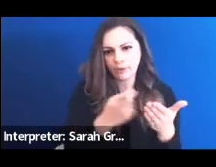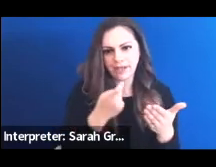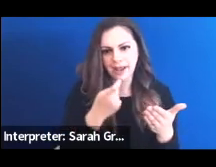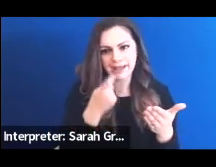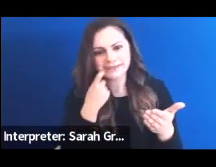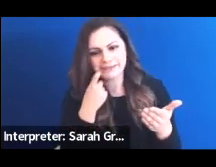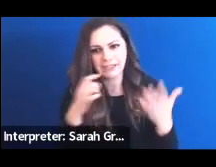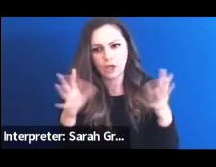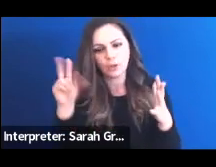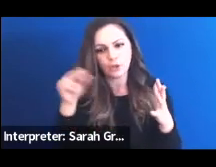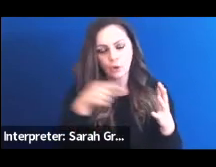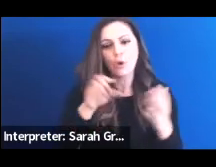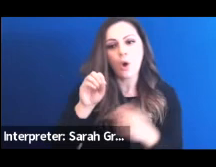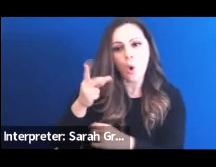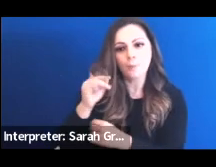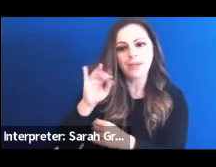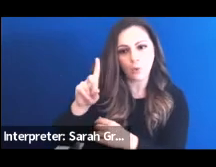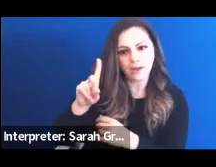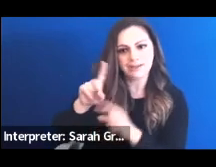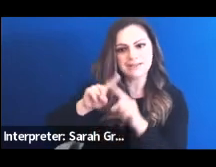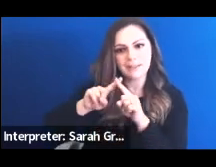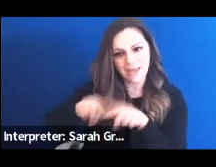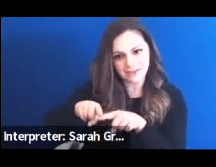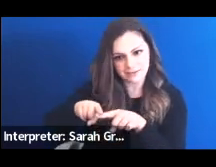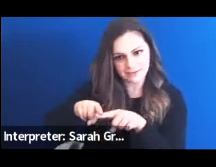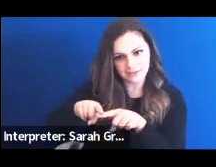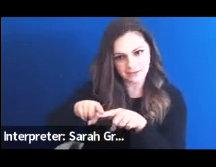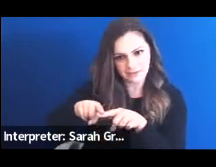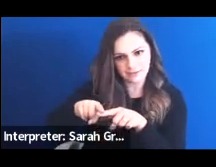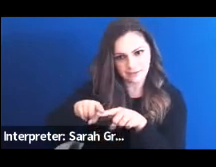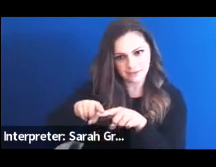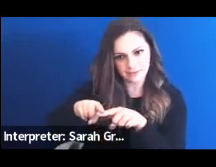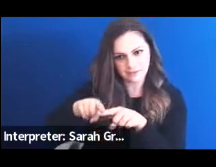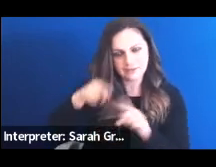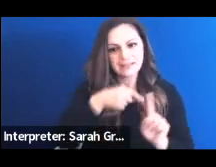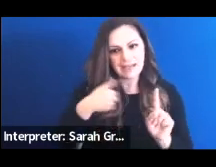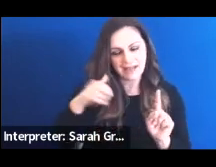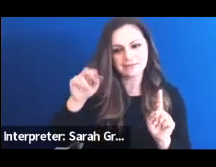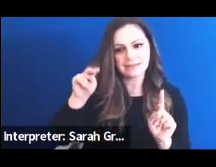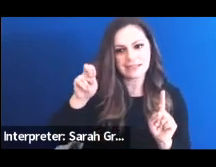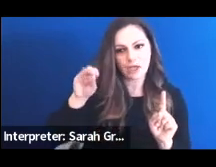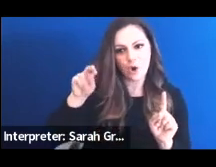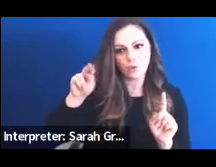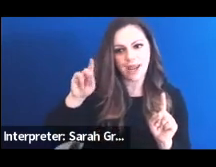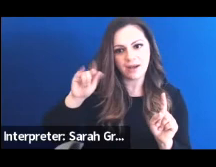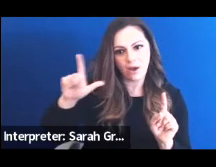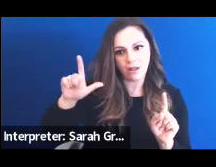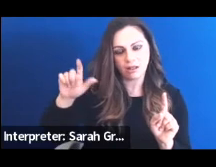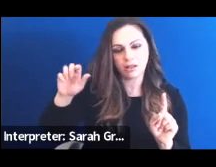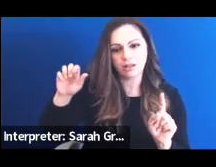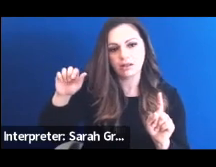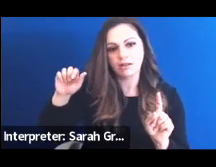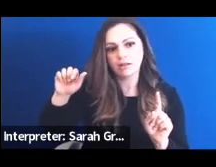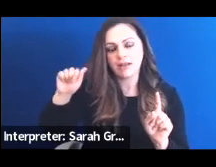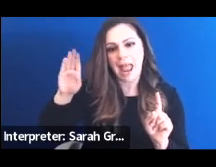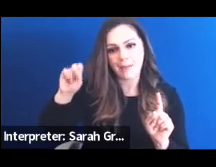opioid dependent. The baby has neonatal abstinence syndrome. The baby was